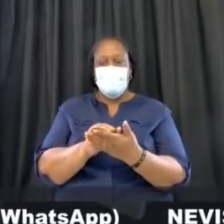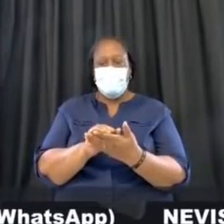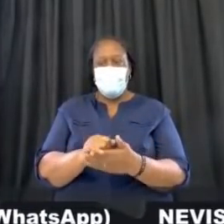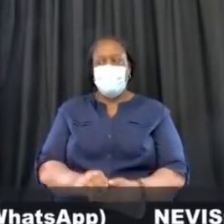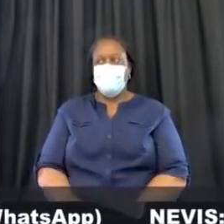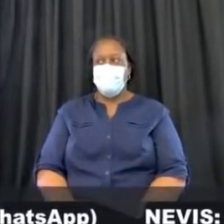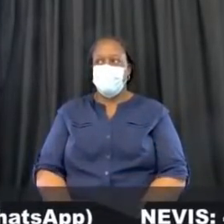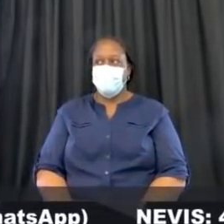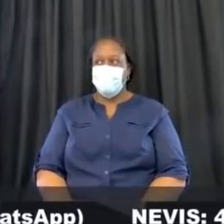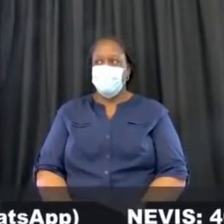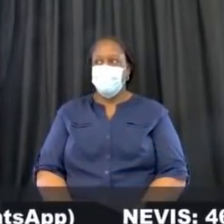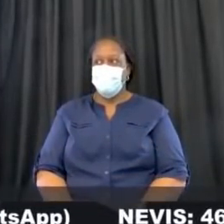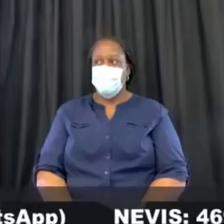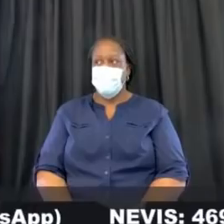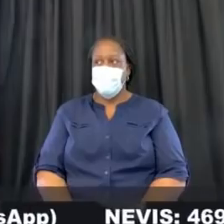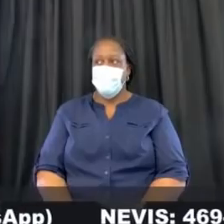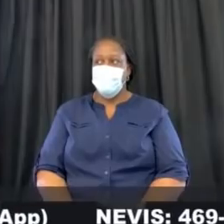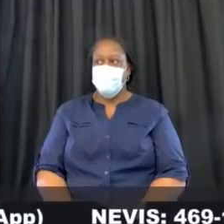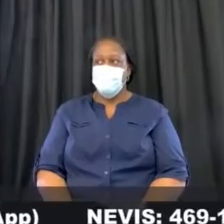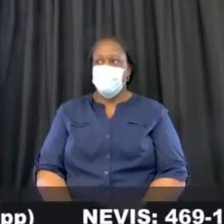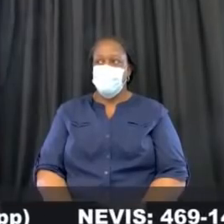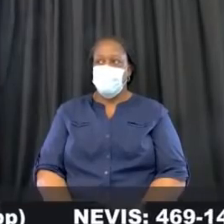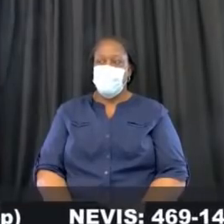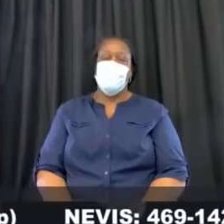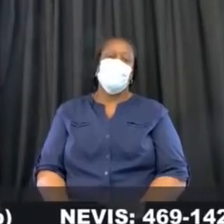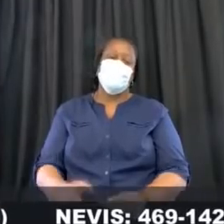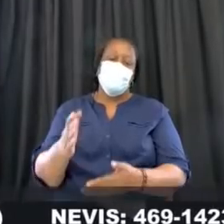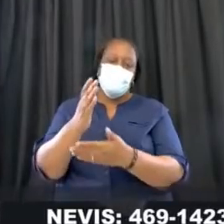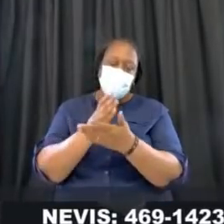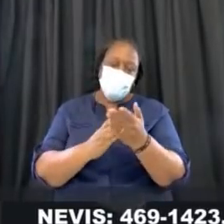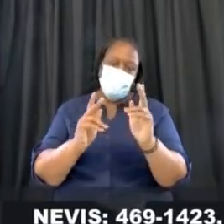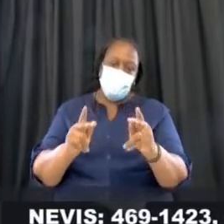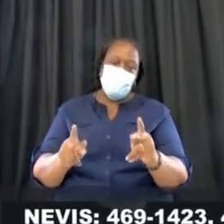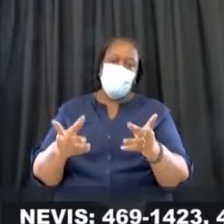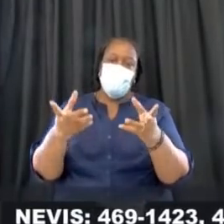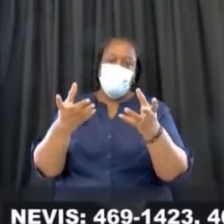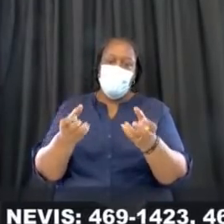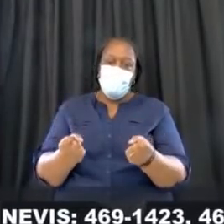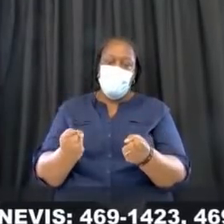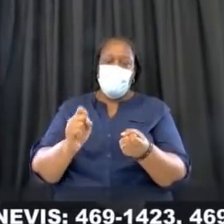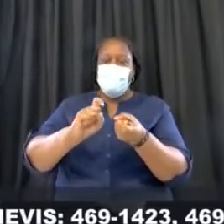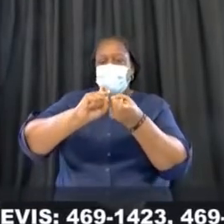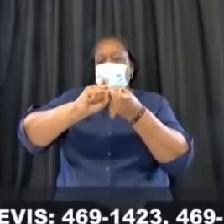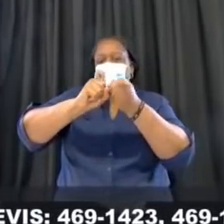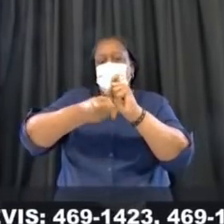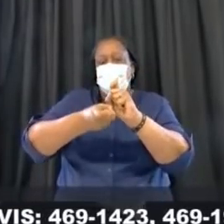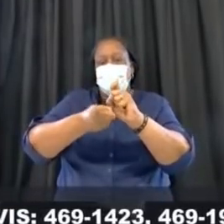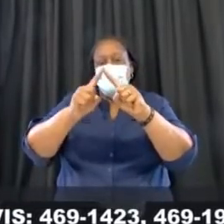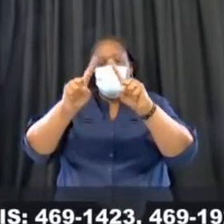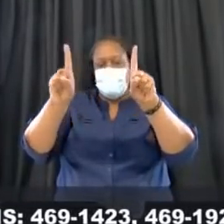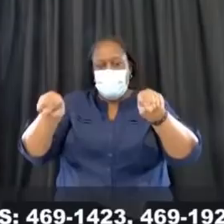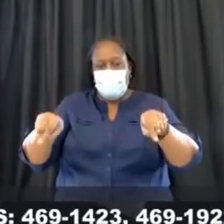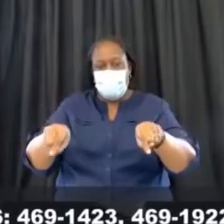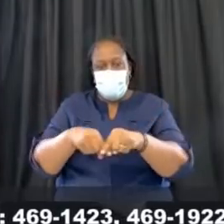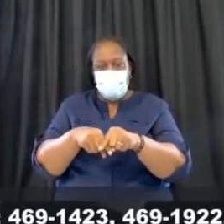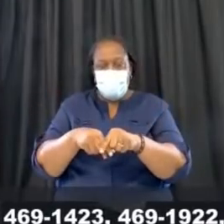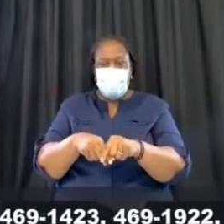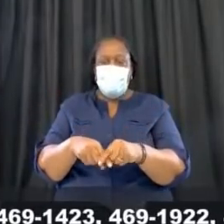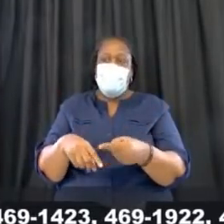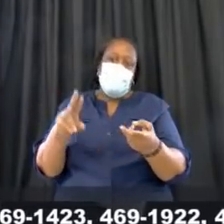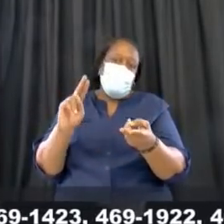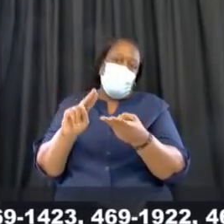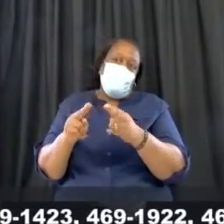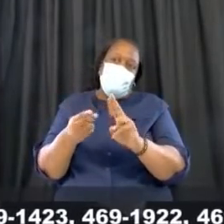calls to modify the dashboard and present more information on it in terms of hospitalizations,